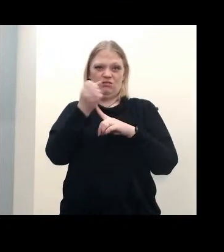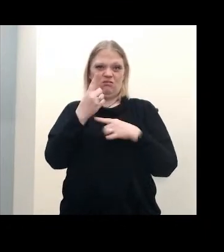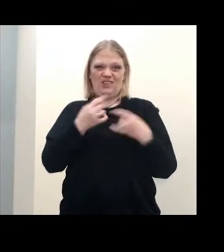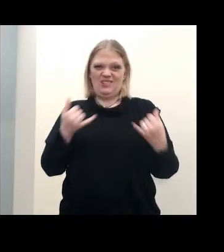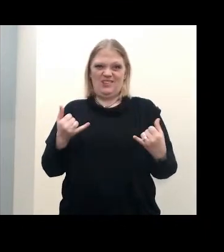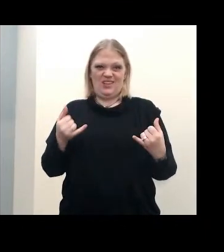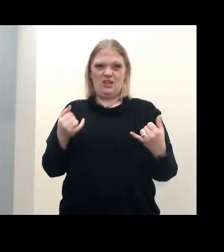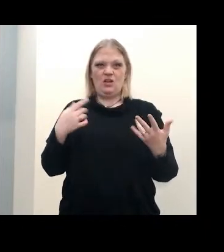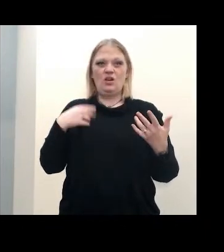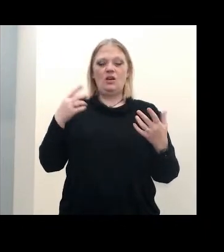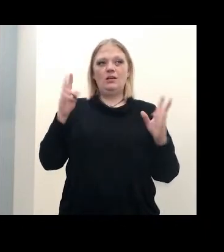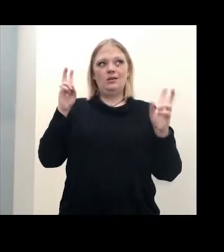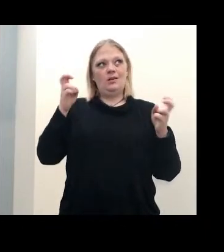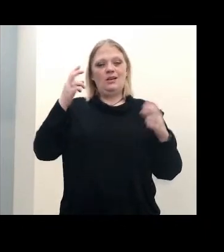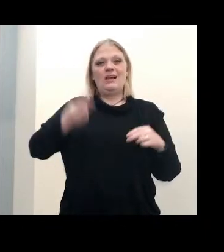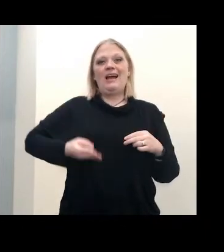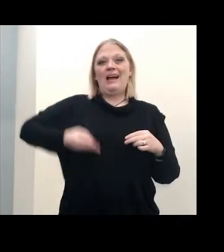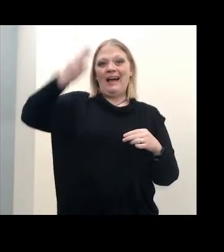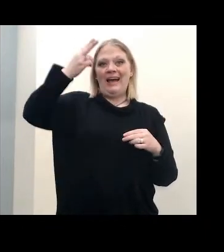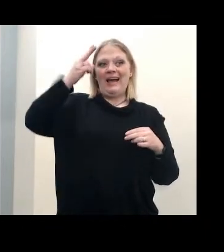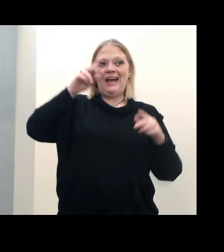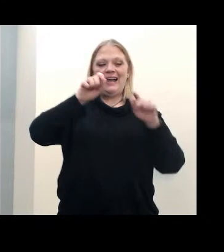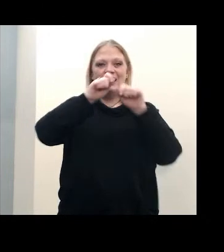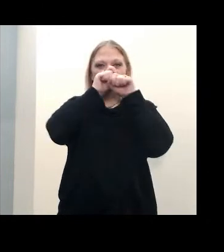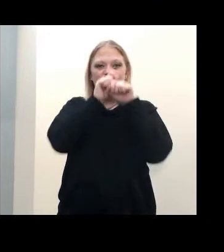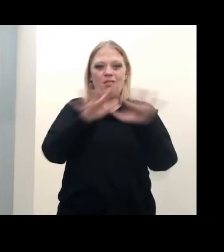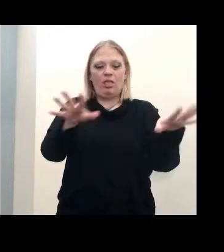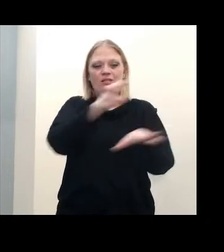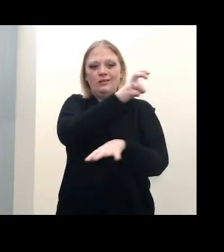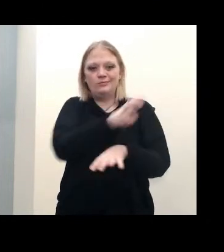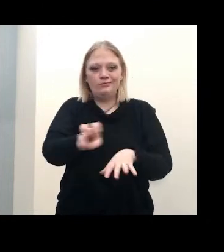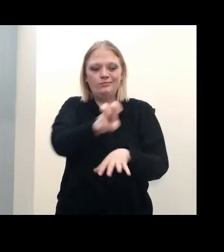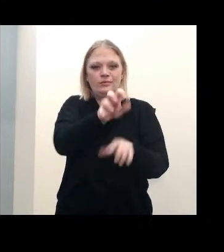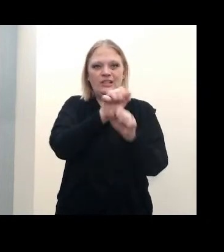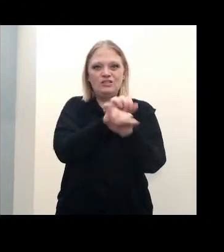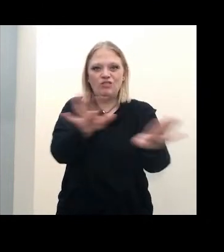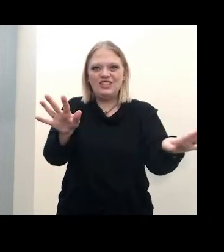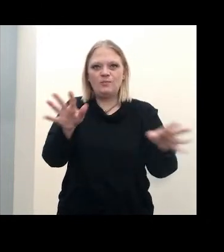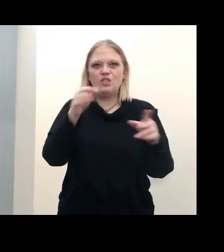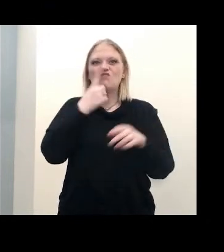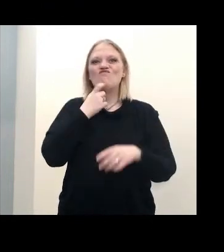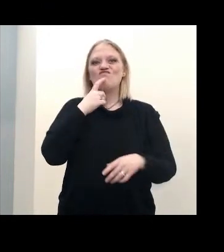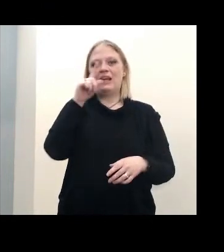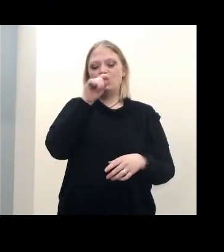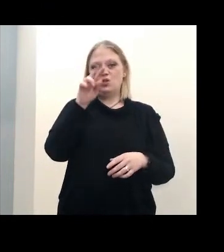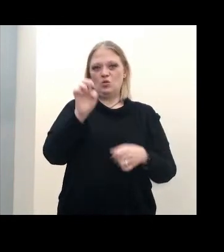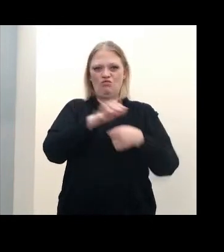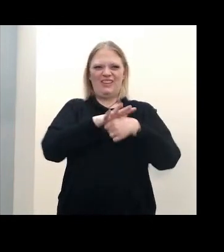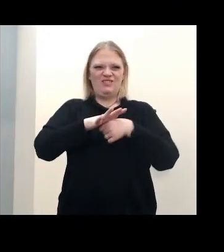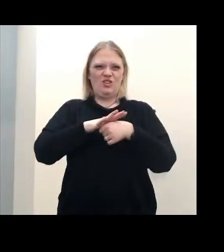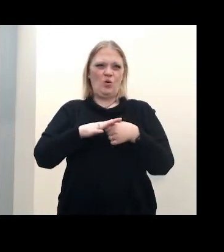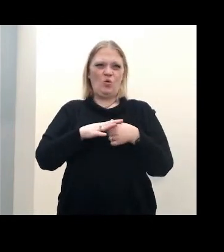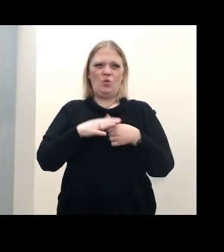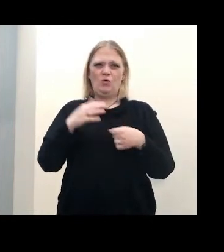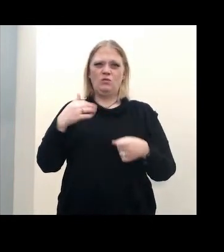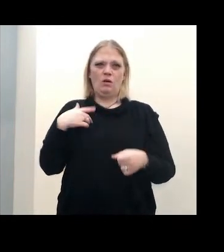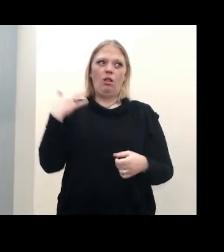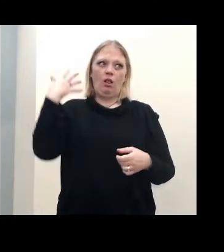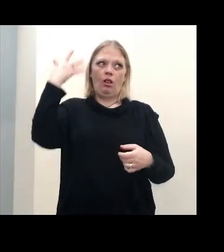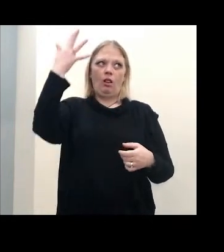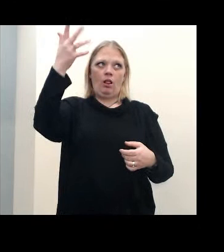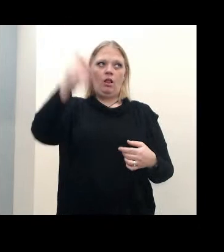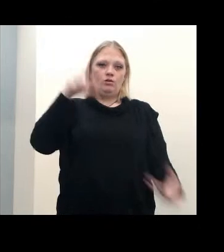the high transmission red zone category. So we still have a long way to go to bring these numbers down, according